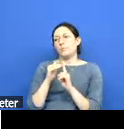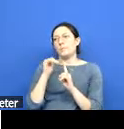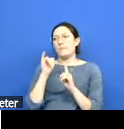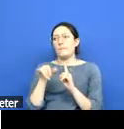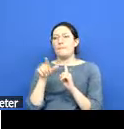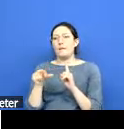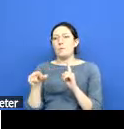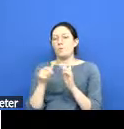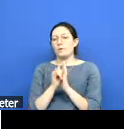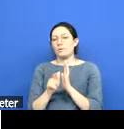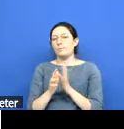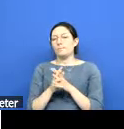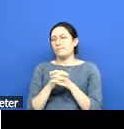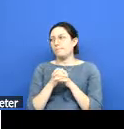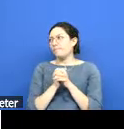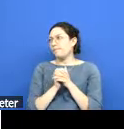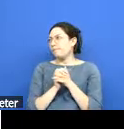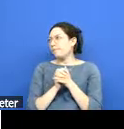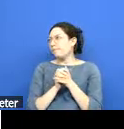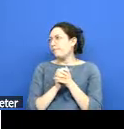with the plaza owner. So,